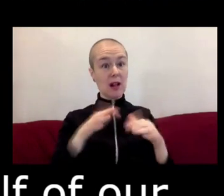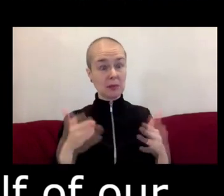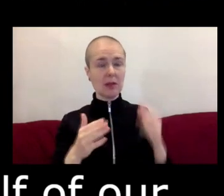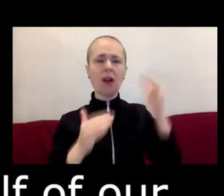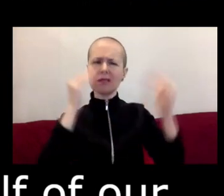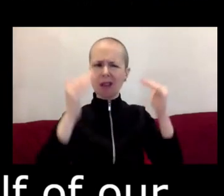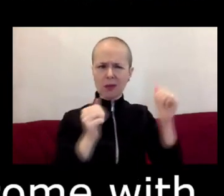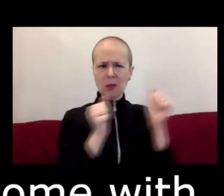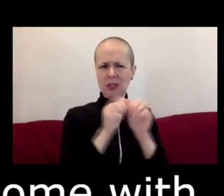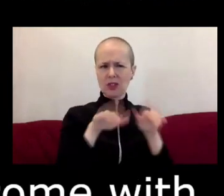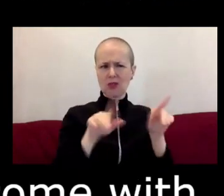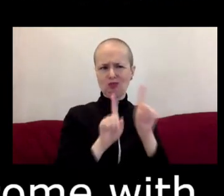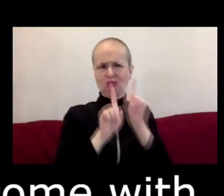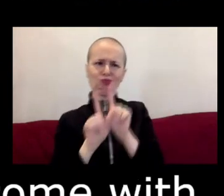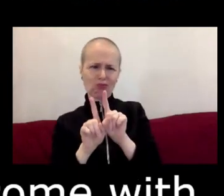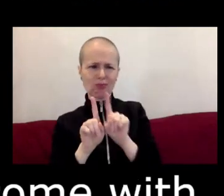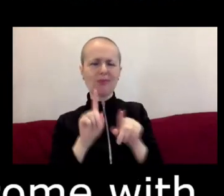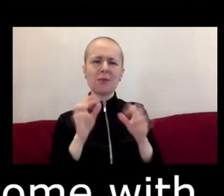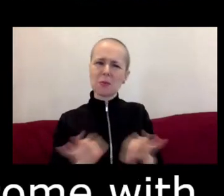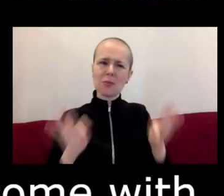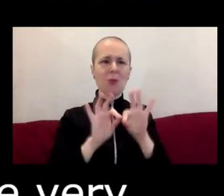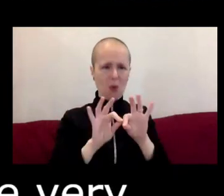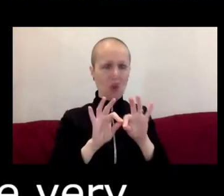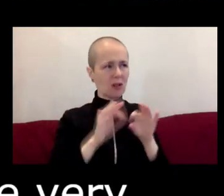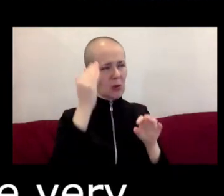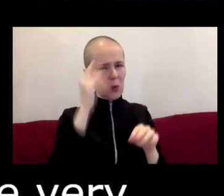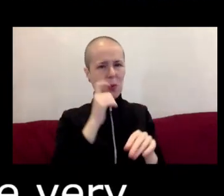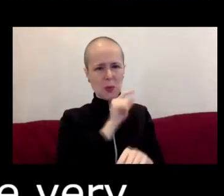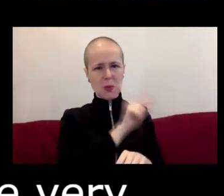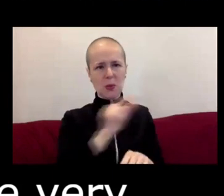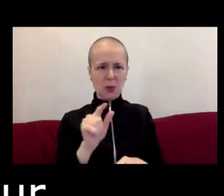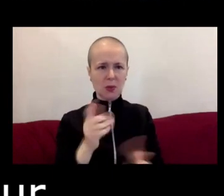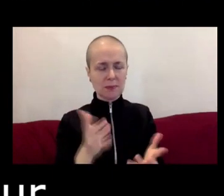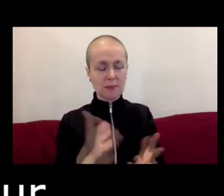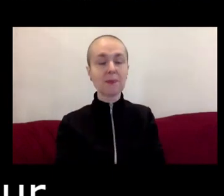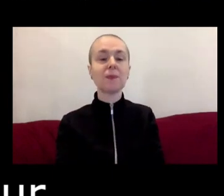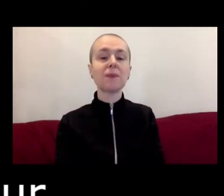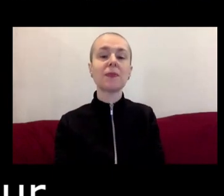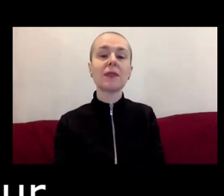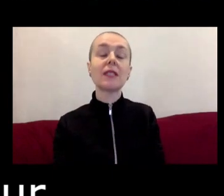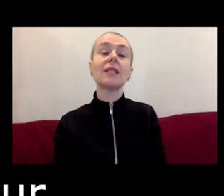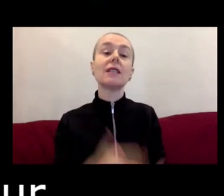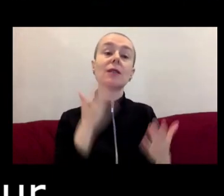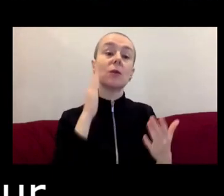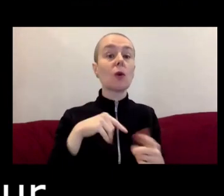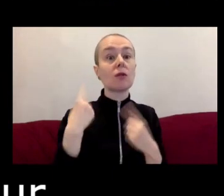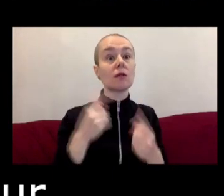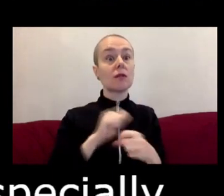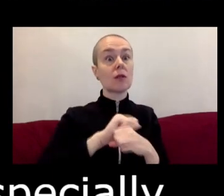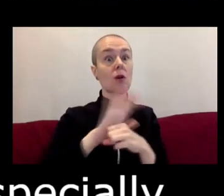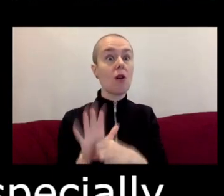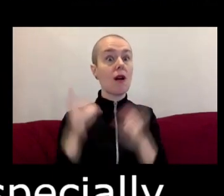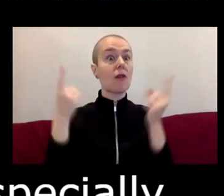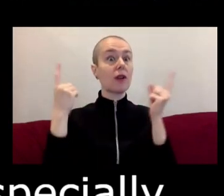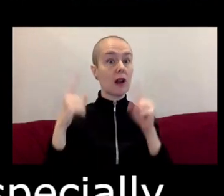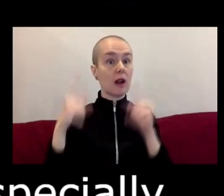very important members of our audience as well. And especially since the pandemic, we've been trying